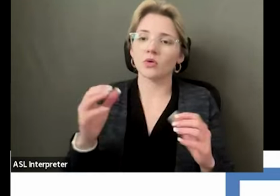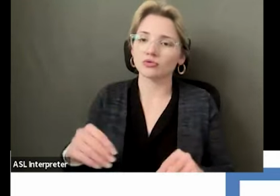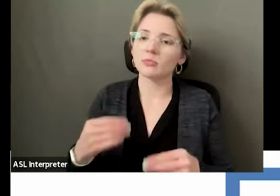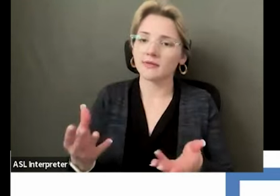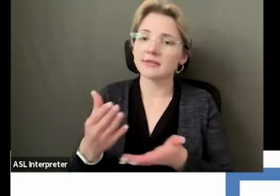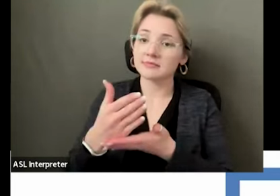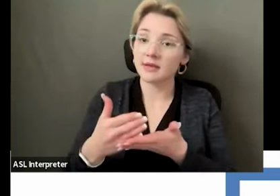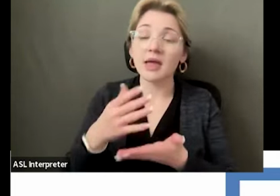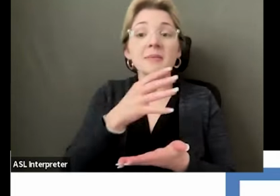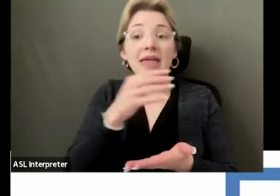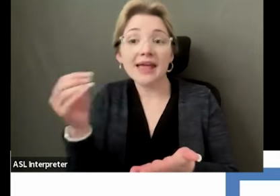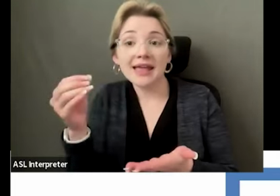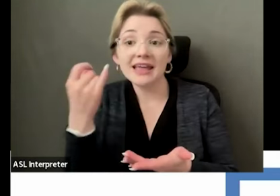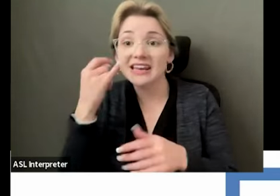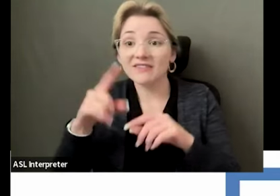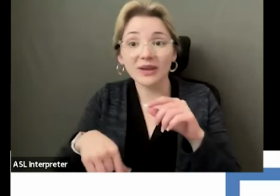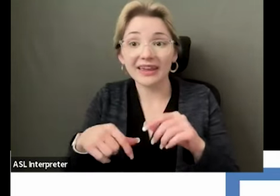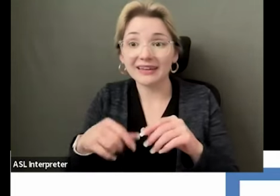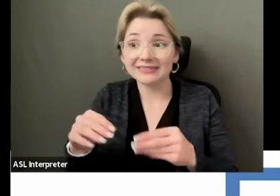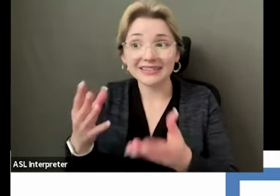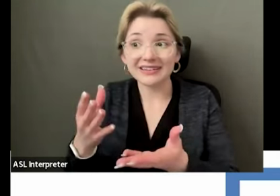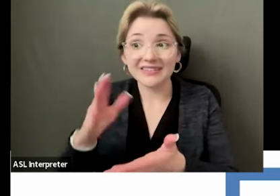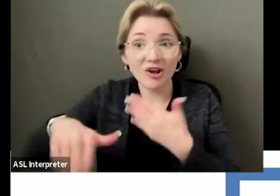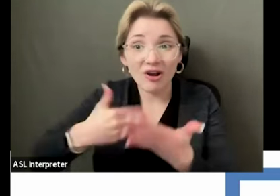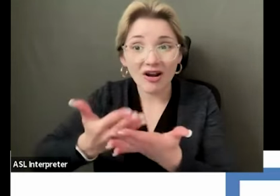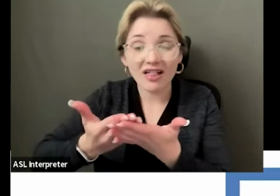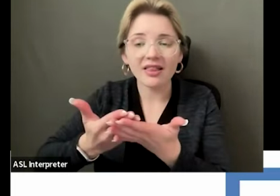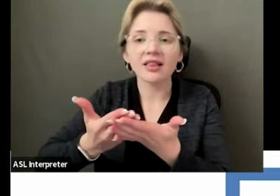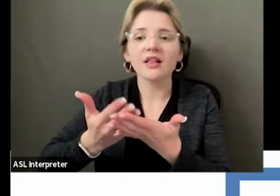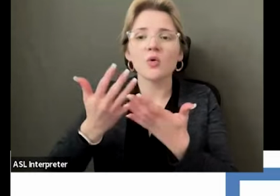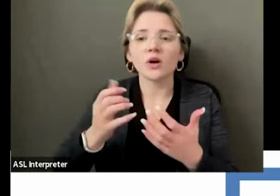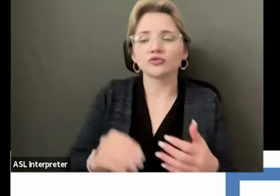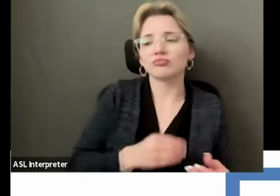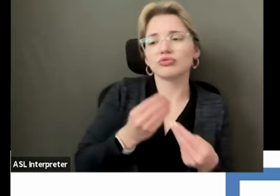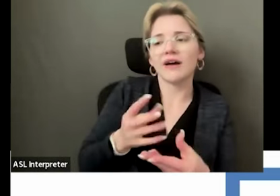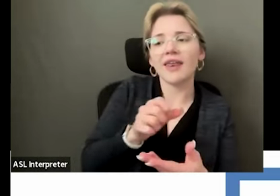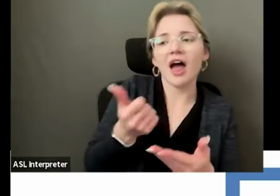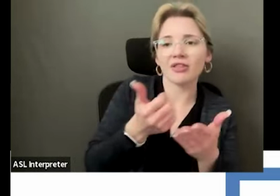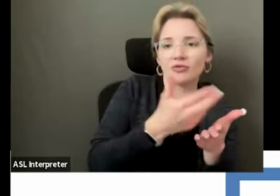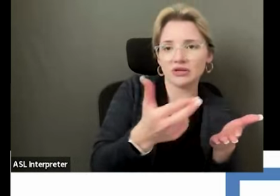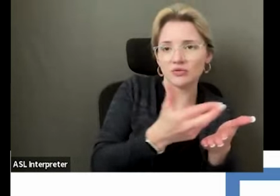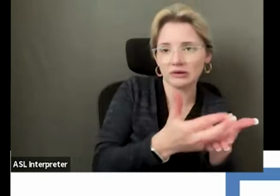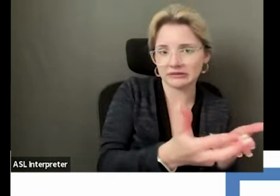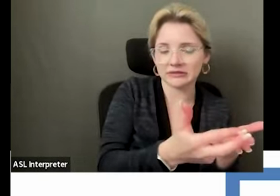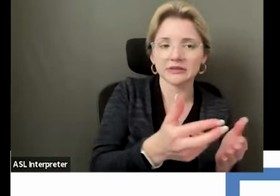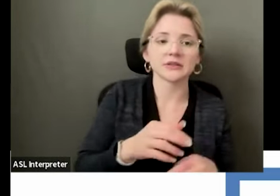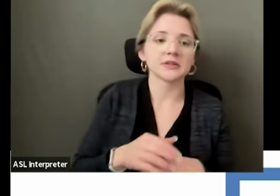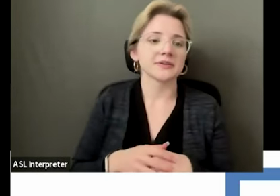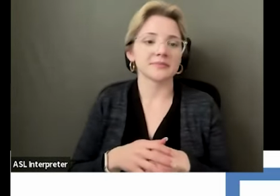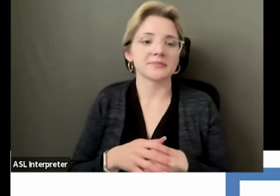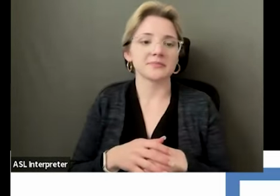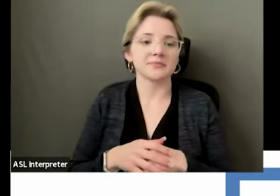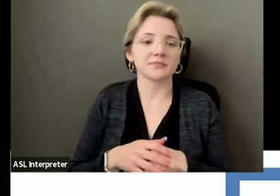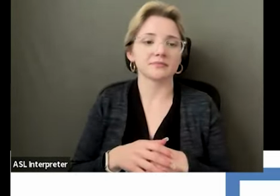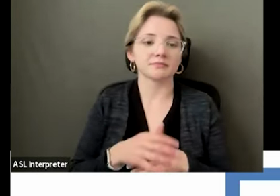are other resources locally, other people they can partner with, and kind of what does that look like. In addition to that series, we are